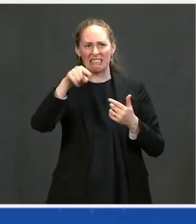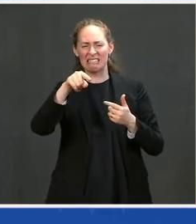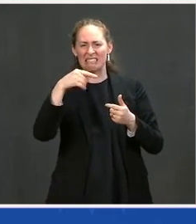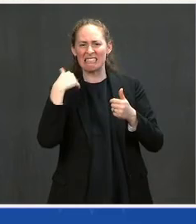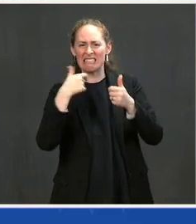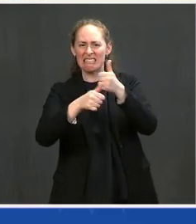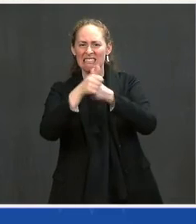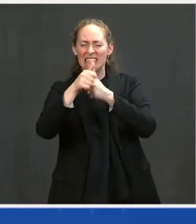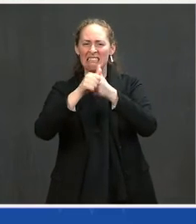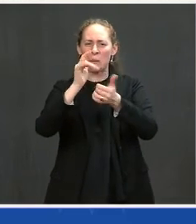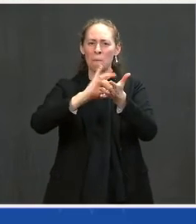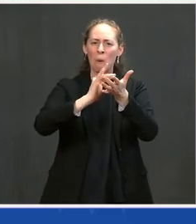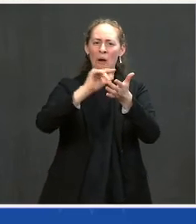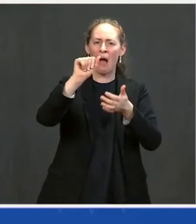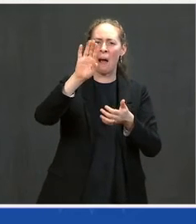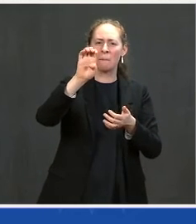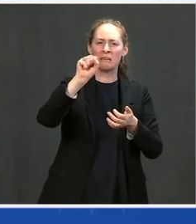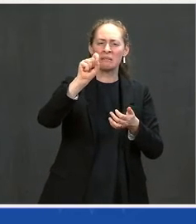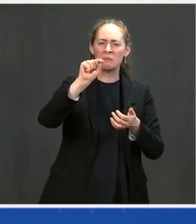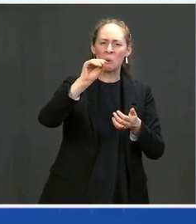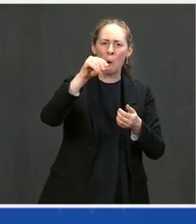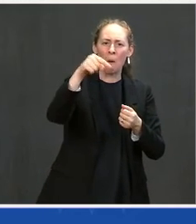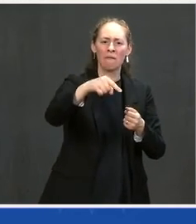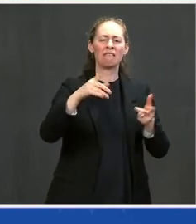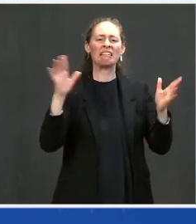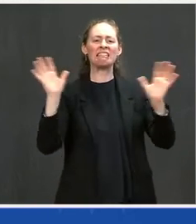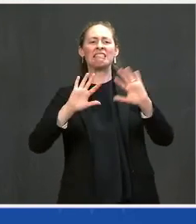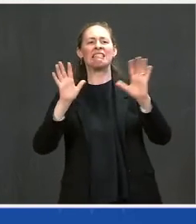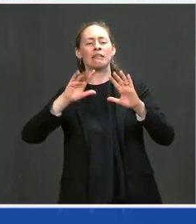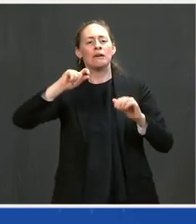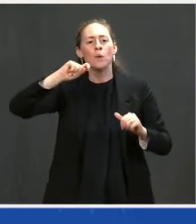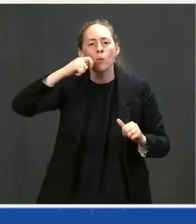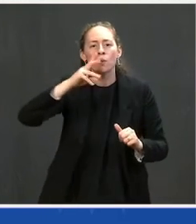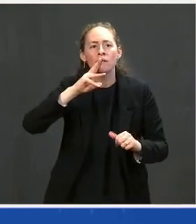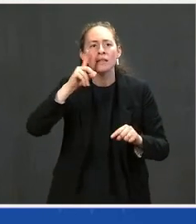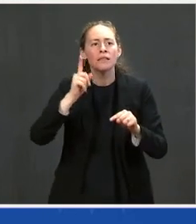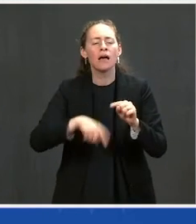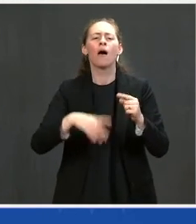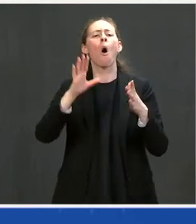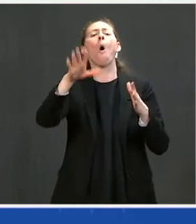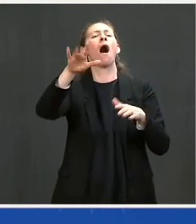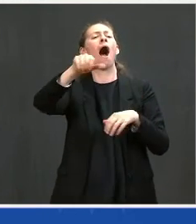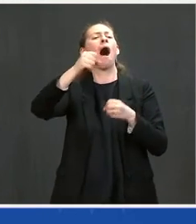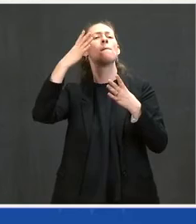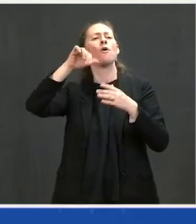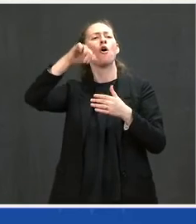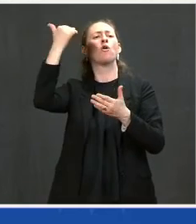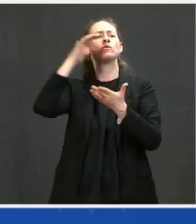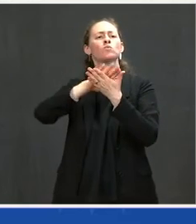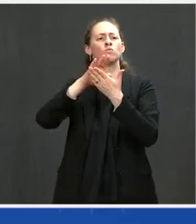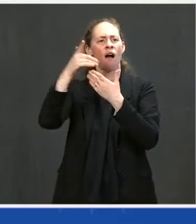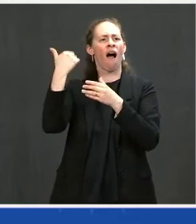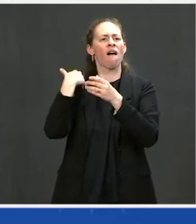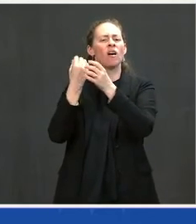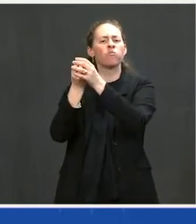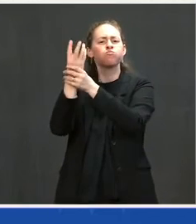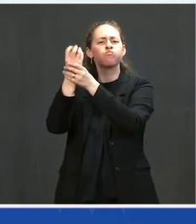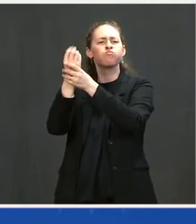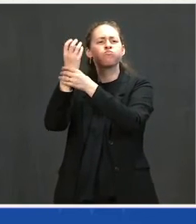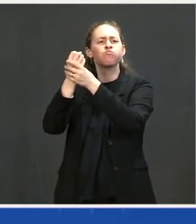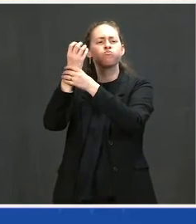How many schools in America we're sending our kids to don't have adequate ventilation? How many